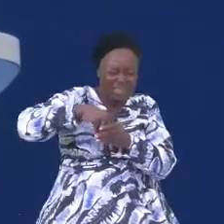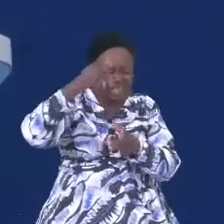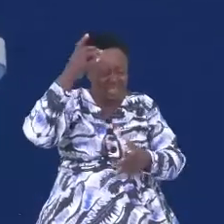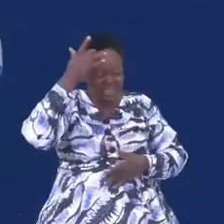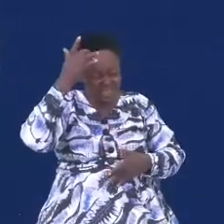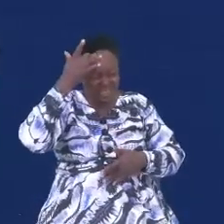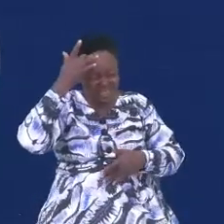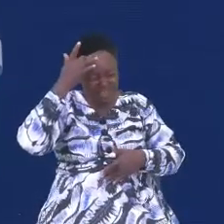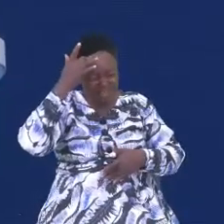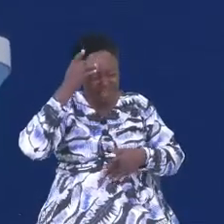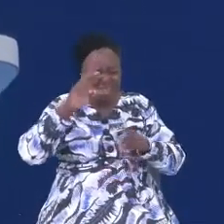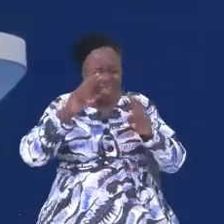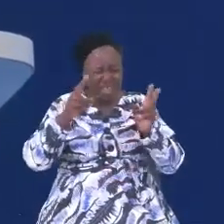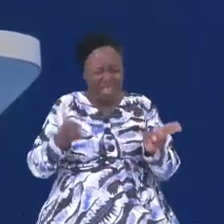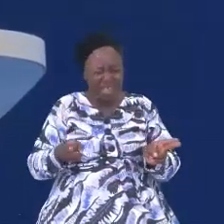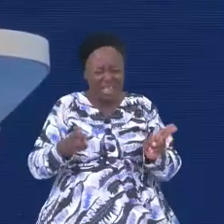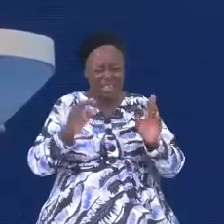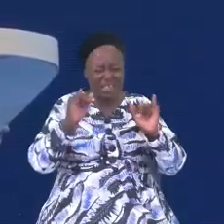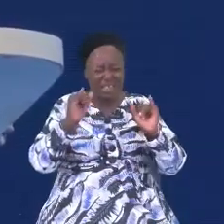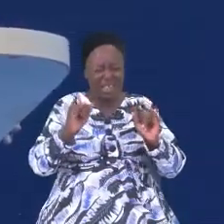disease, HIV, AIDS,